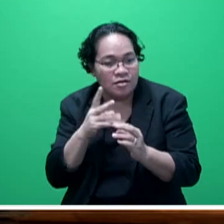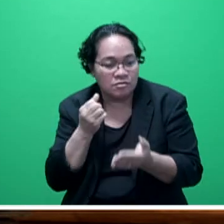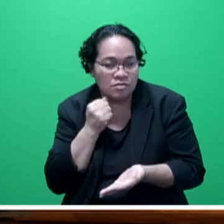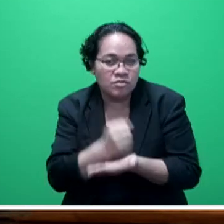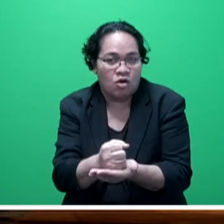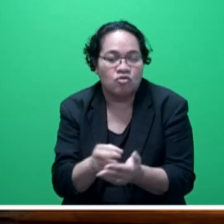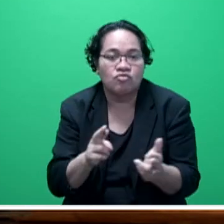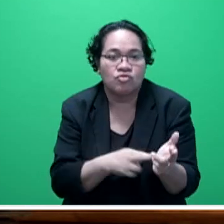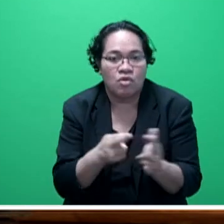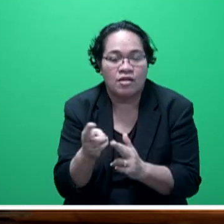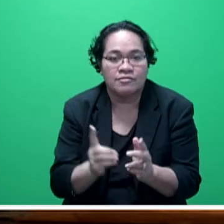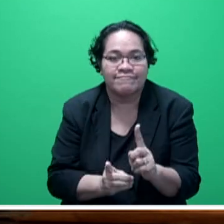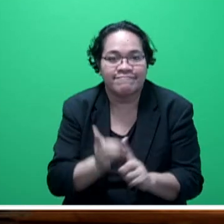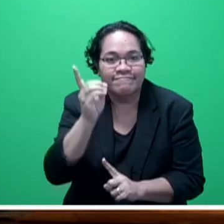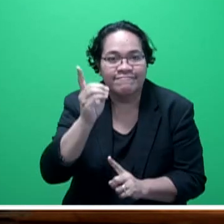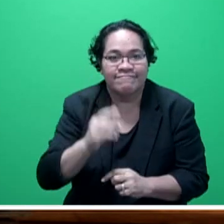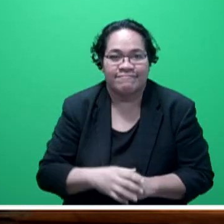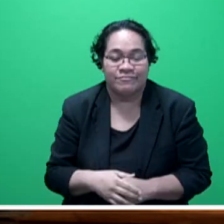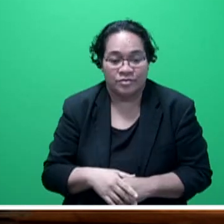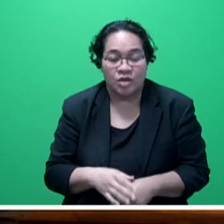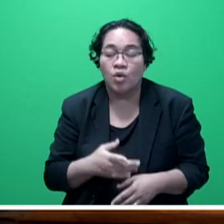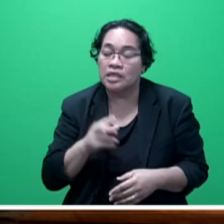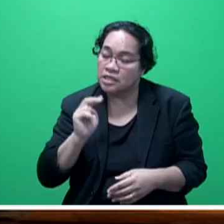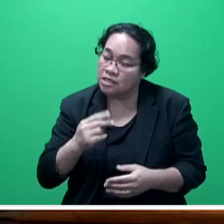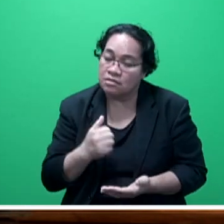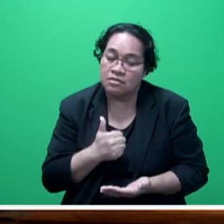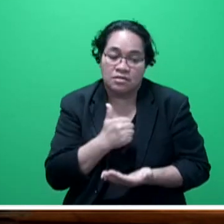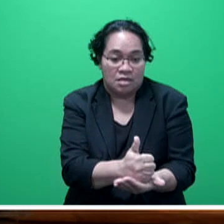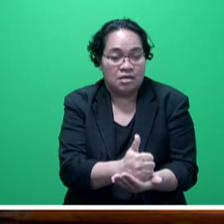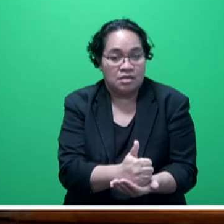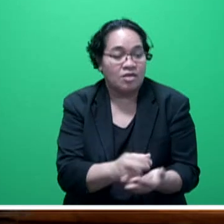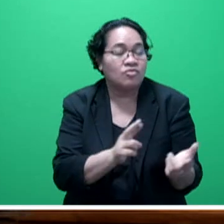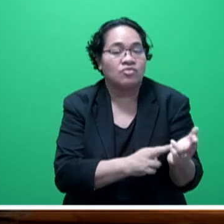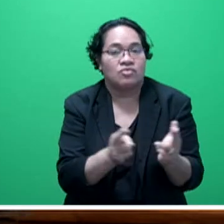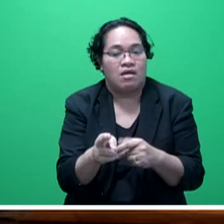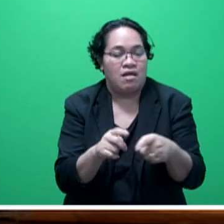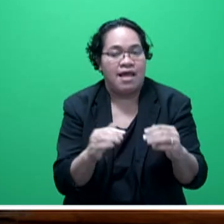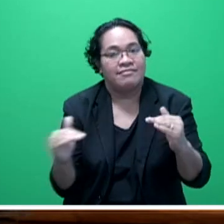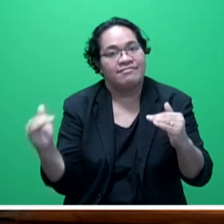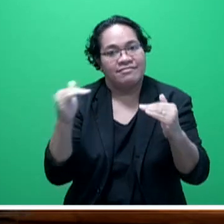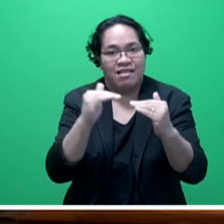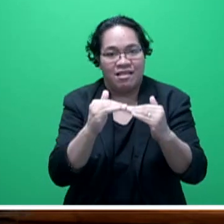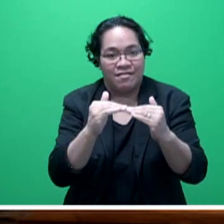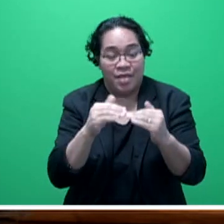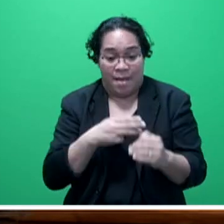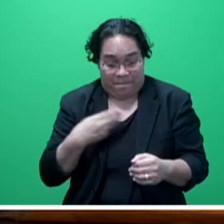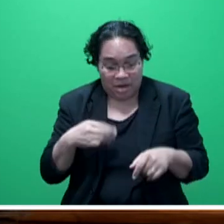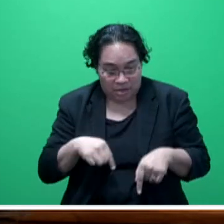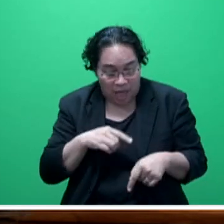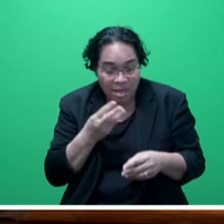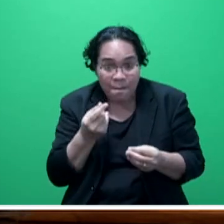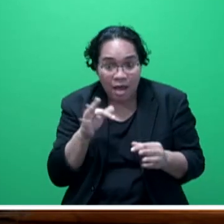To assist in living standards in our rural communities, Mr. Speaker, sir, the ministry will utilize funding